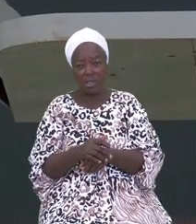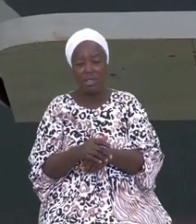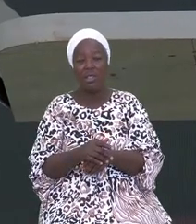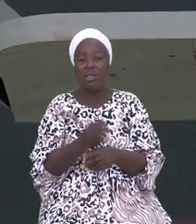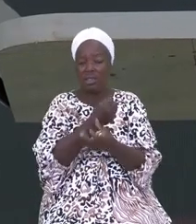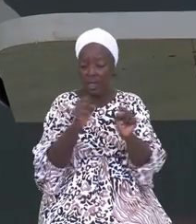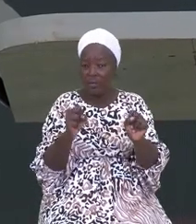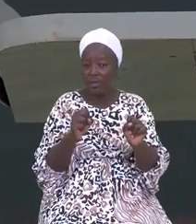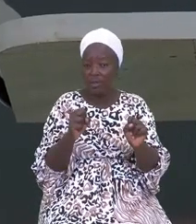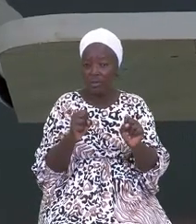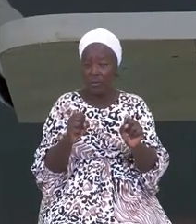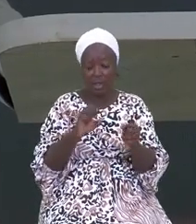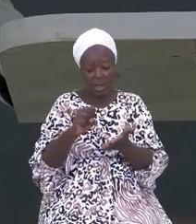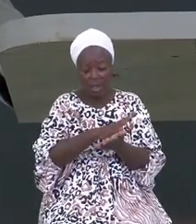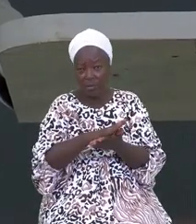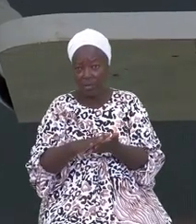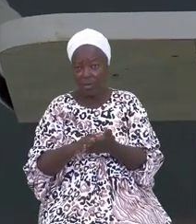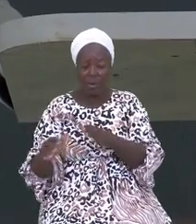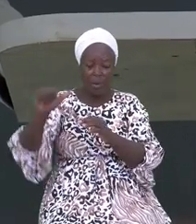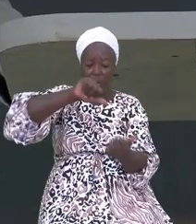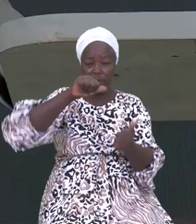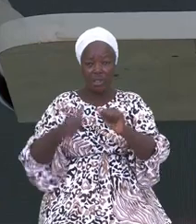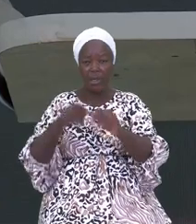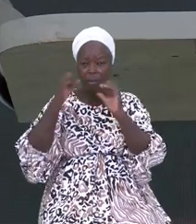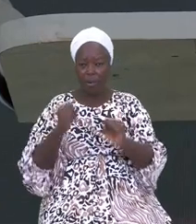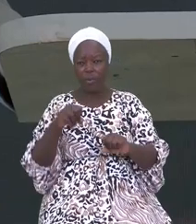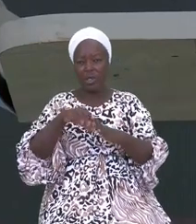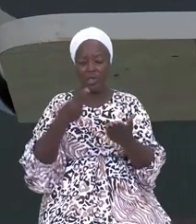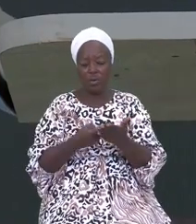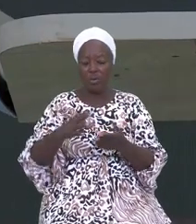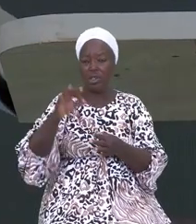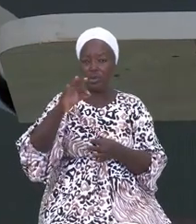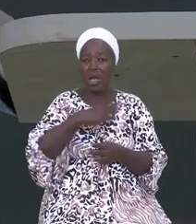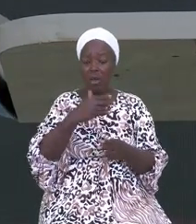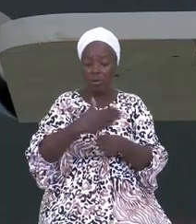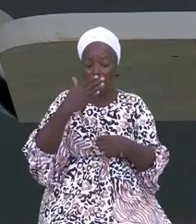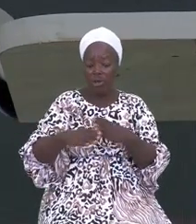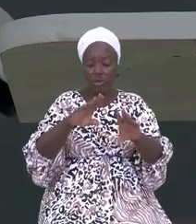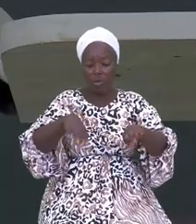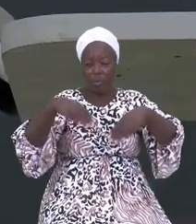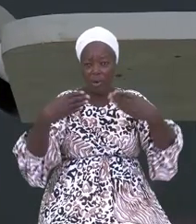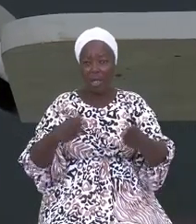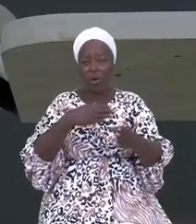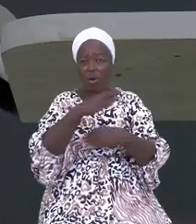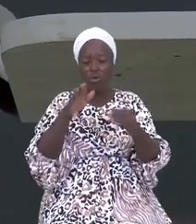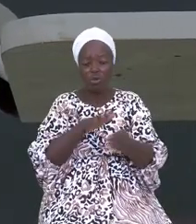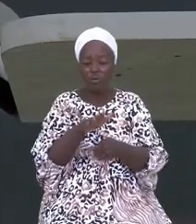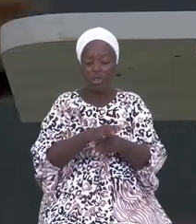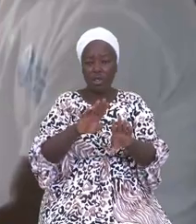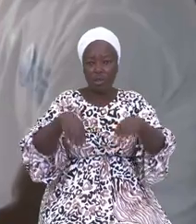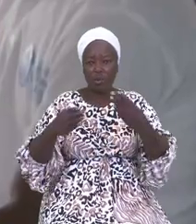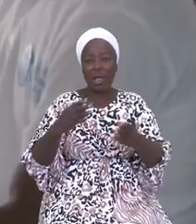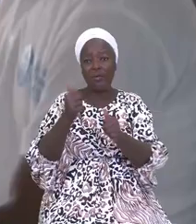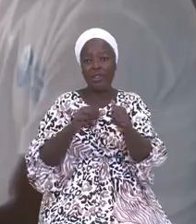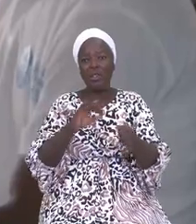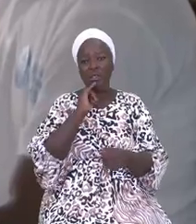baptism, power in the Holy Ghost, and total supply, all sufficient supply, everything available for you.